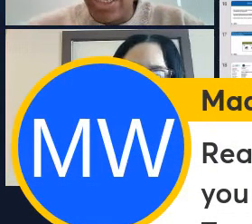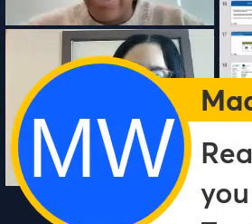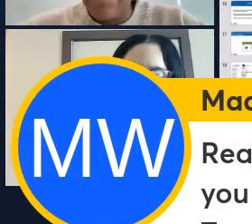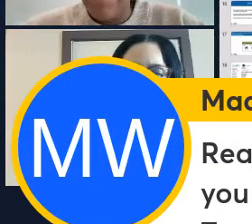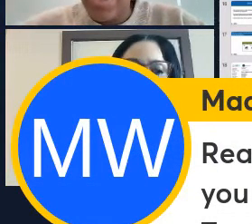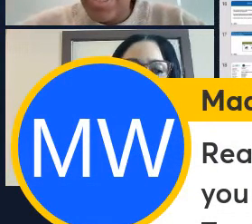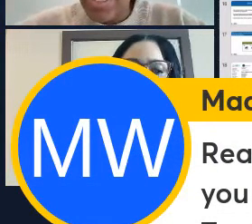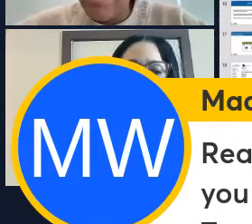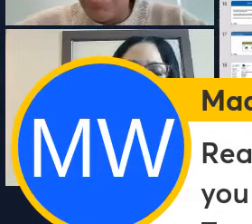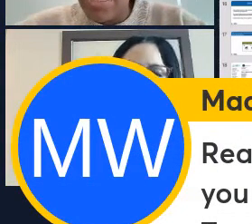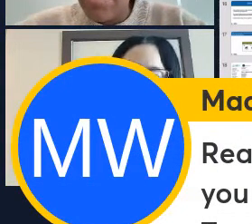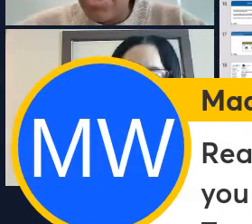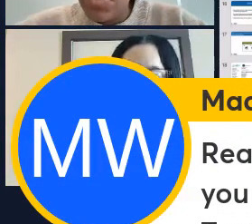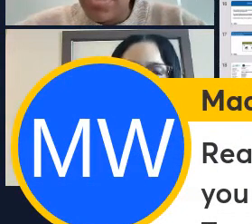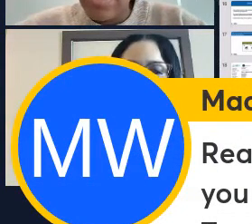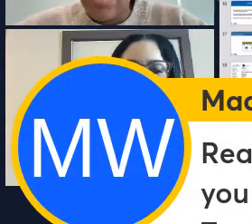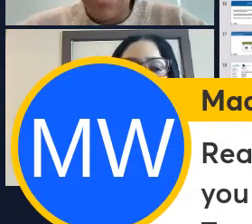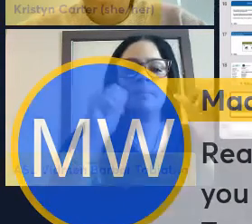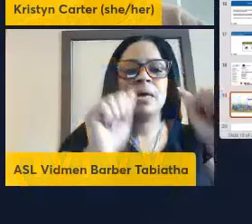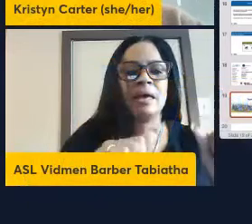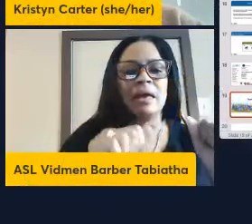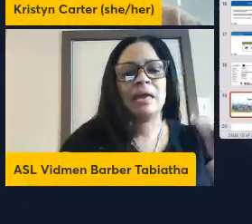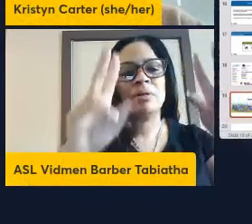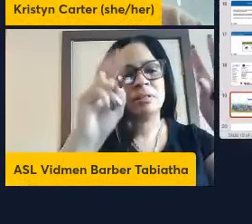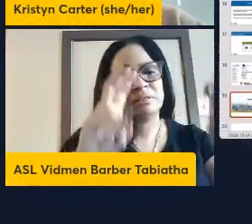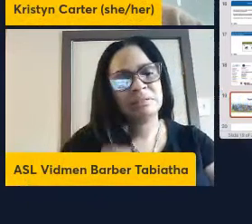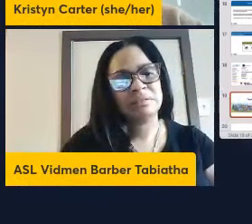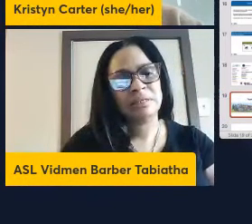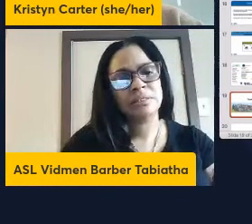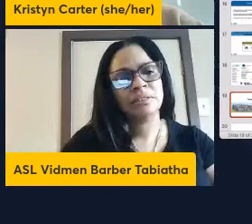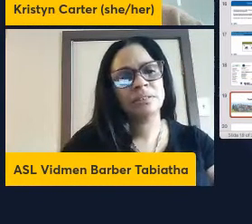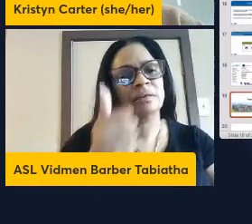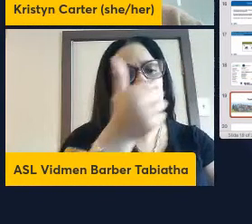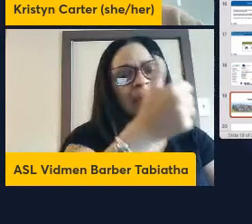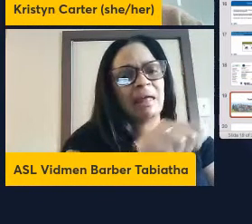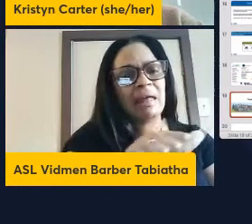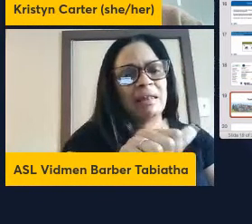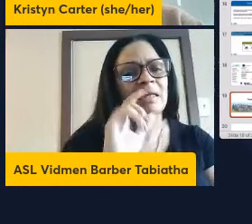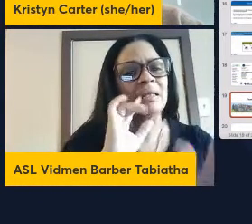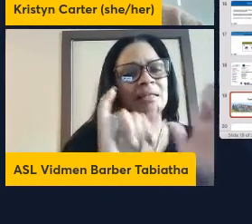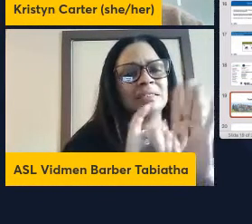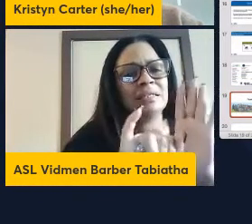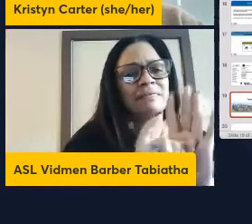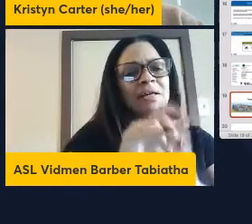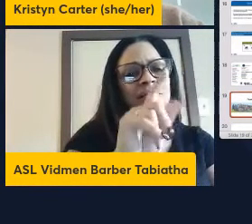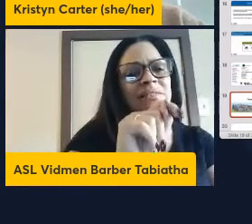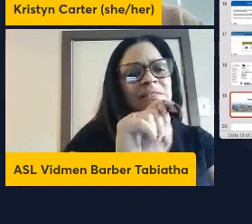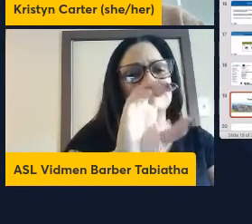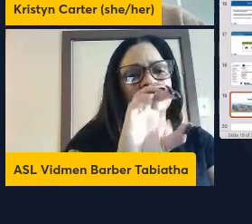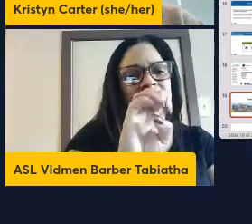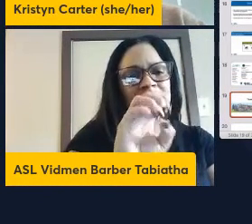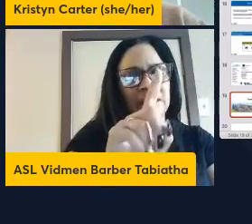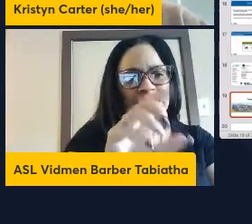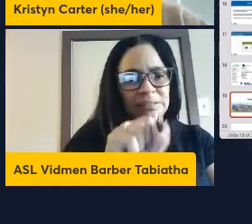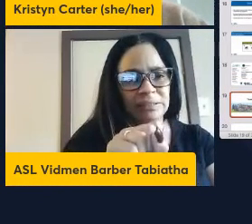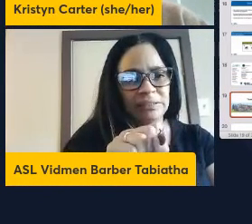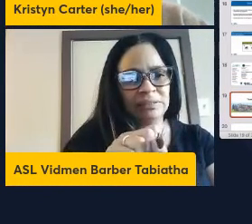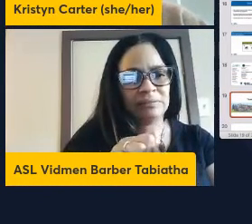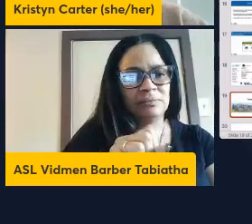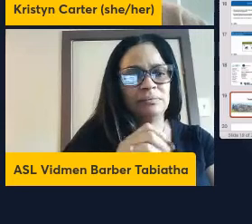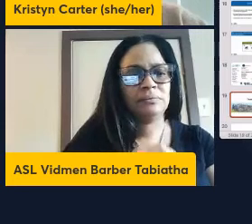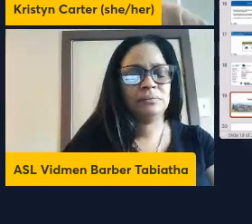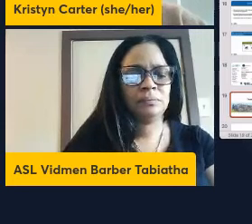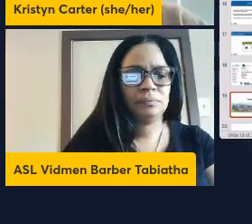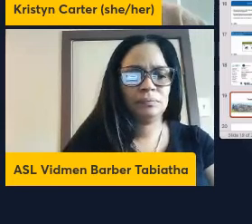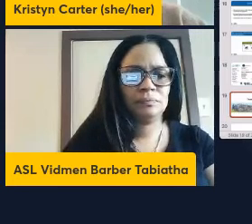Thank you for sharing. Have you been able to assess the functionality of any of the identified T cells, i.e. with killing assays?